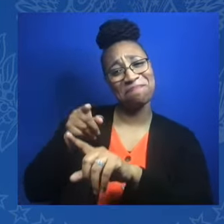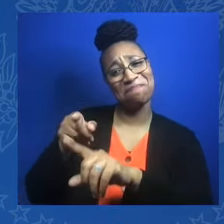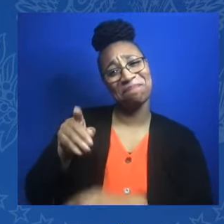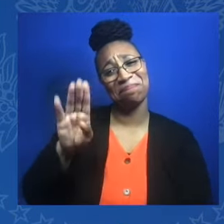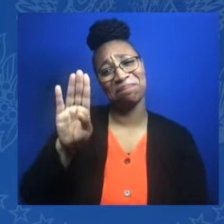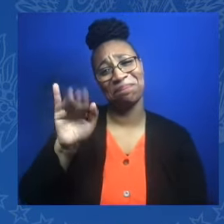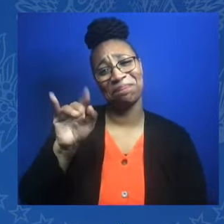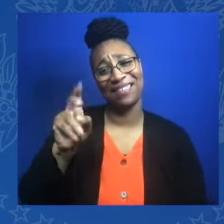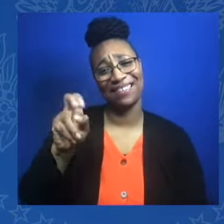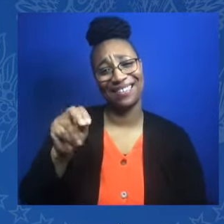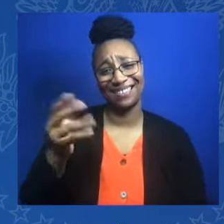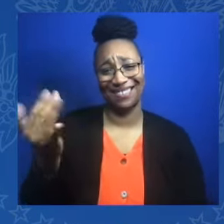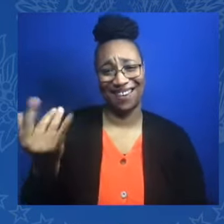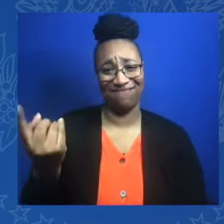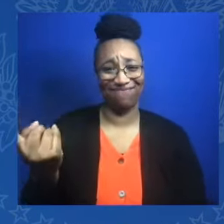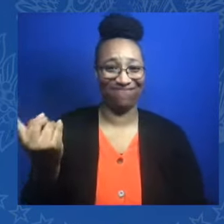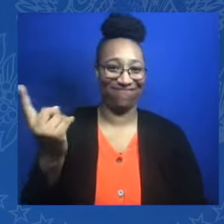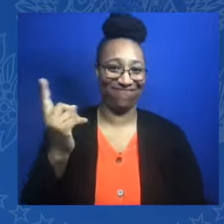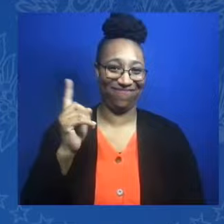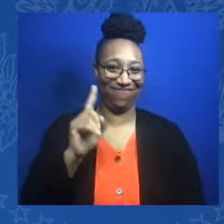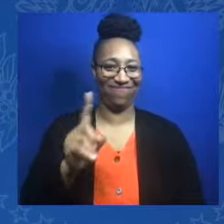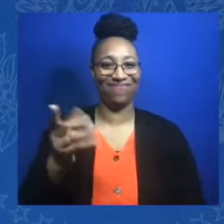Biden.